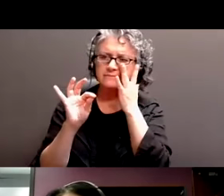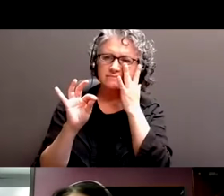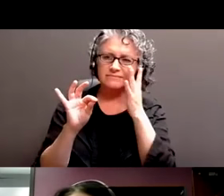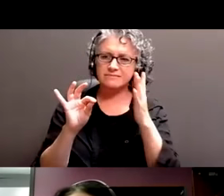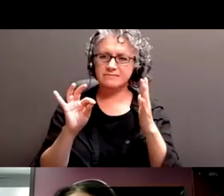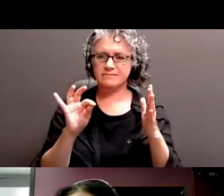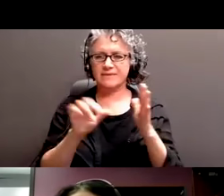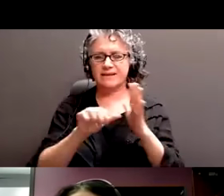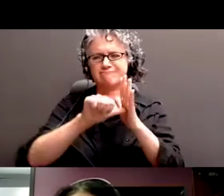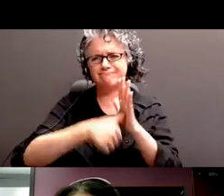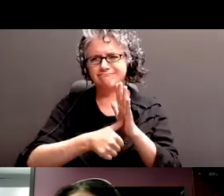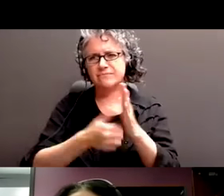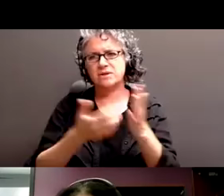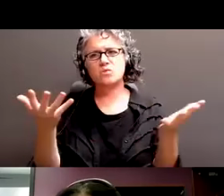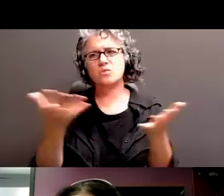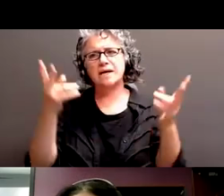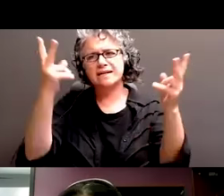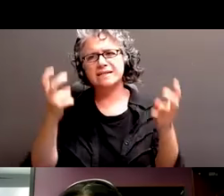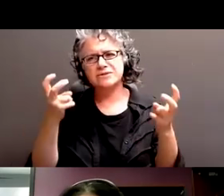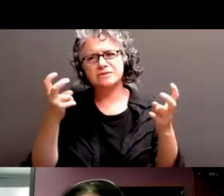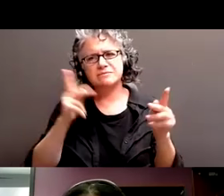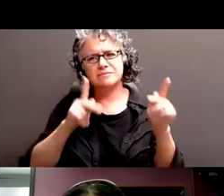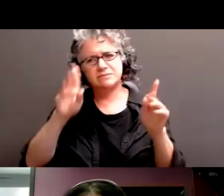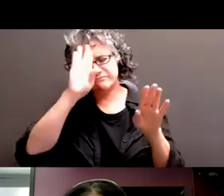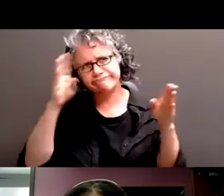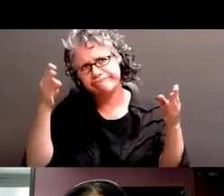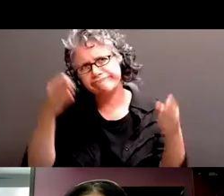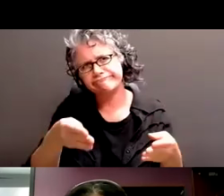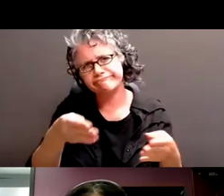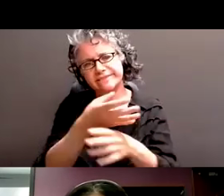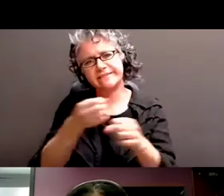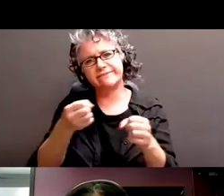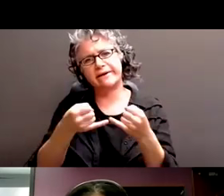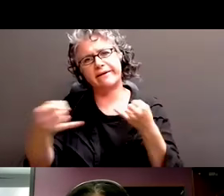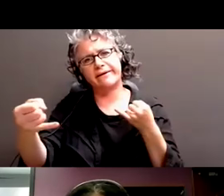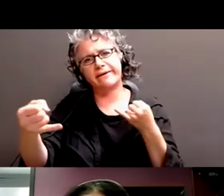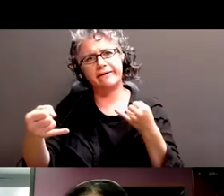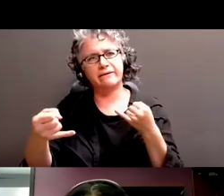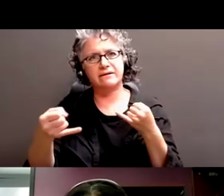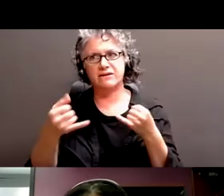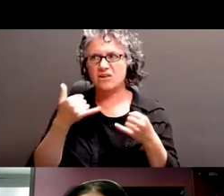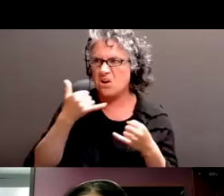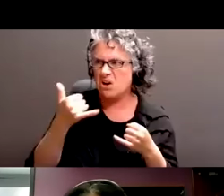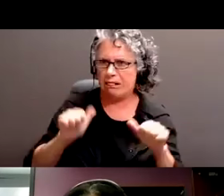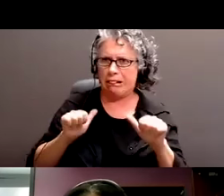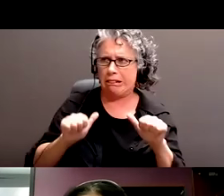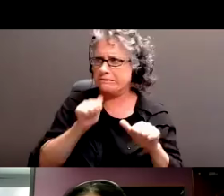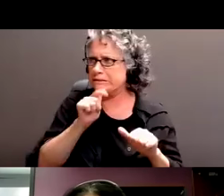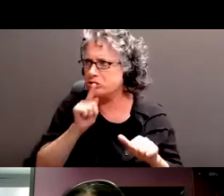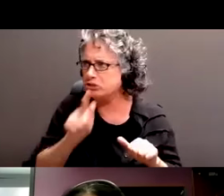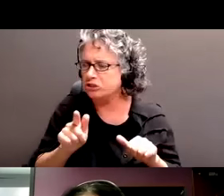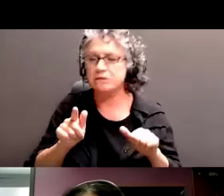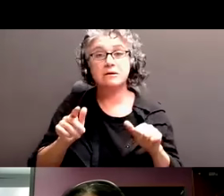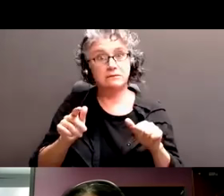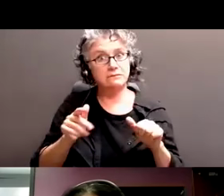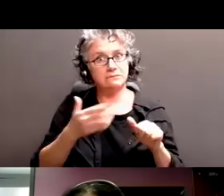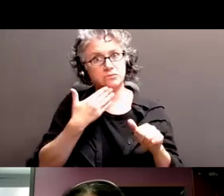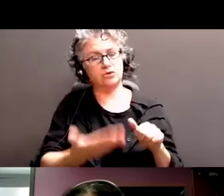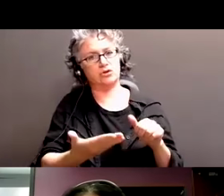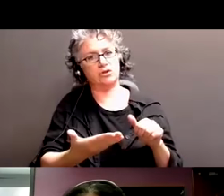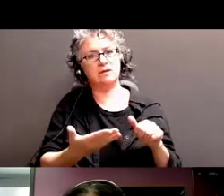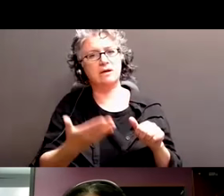what some of the issues that you're dealing with on the safety line, because I think that's always a question, like, can I call? I'm not sure. So I know there are some